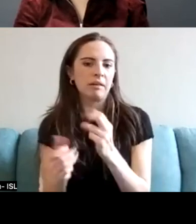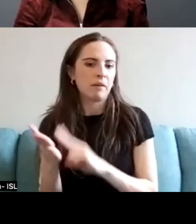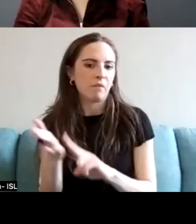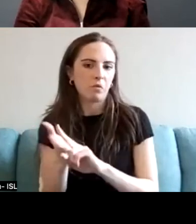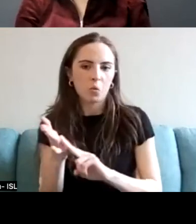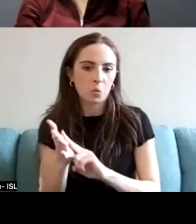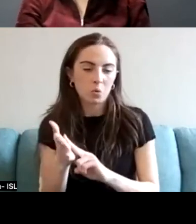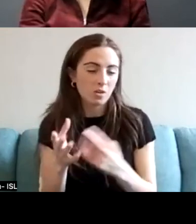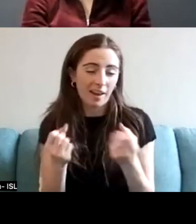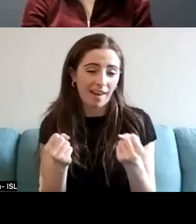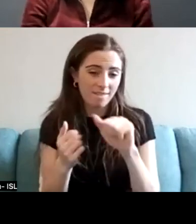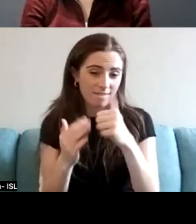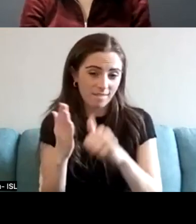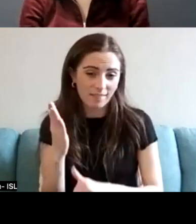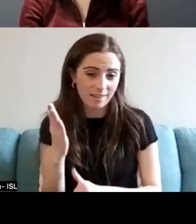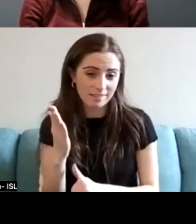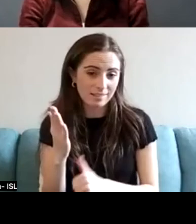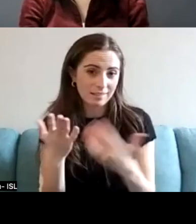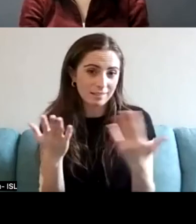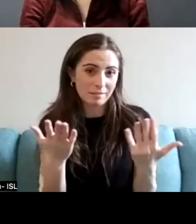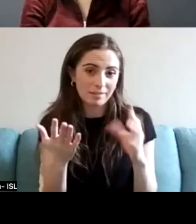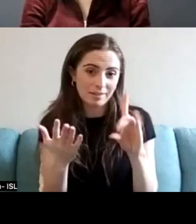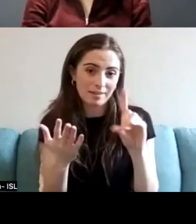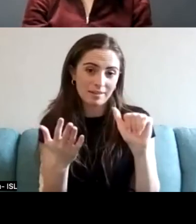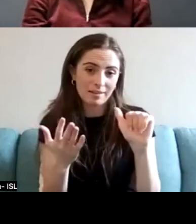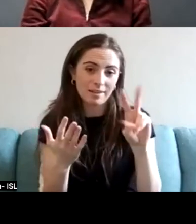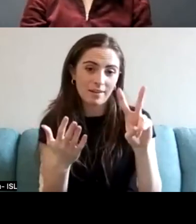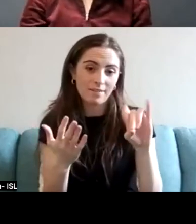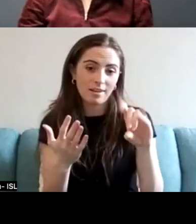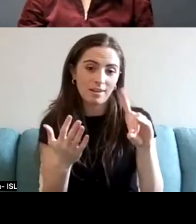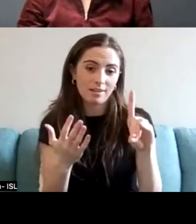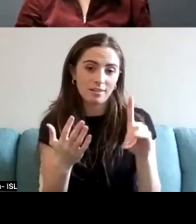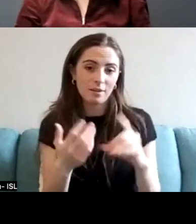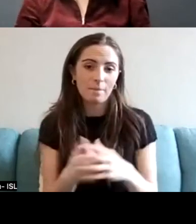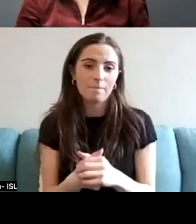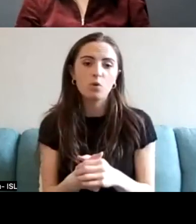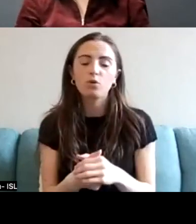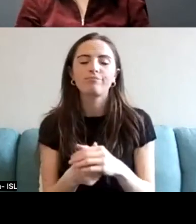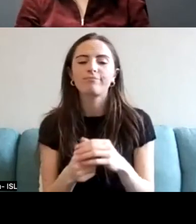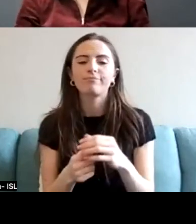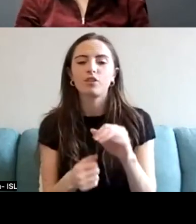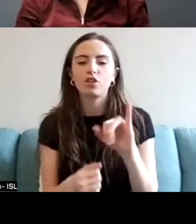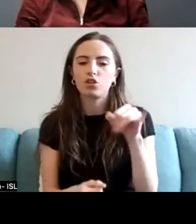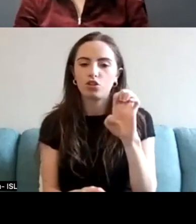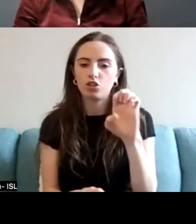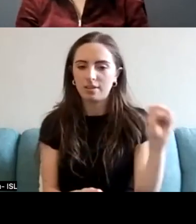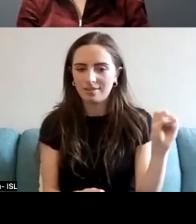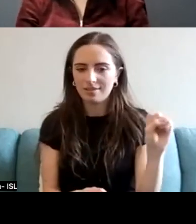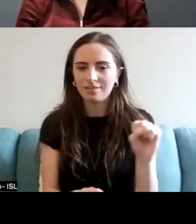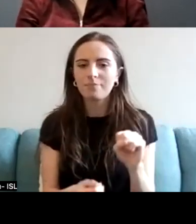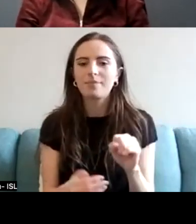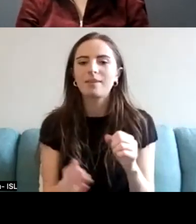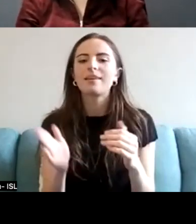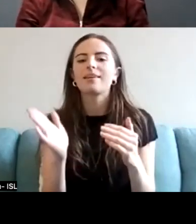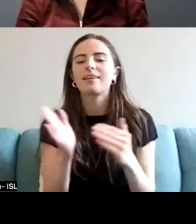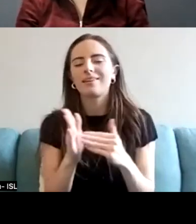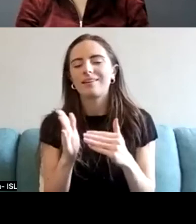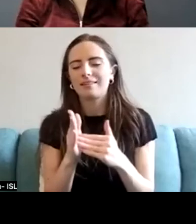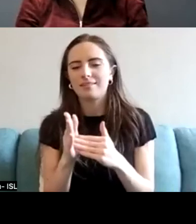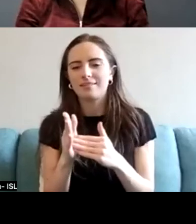might give us a little bit of an example, if that's okay. Yes, and I can see where they're coming from with this,